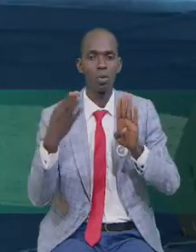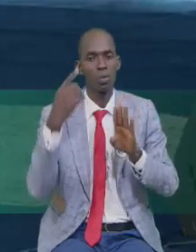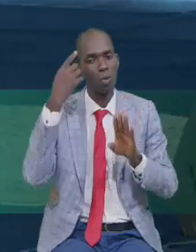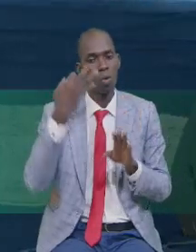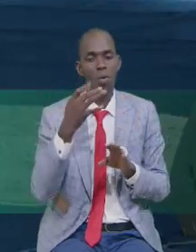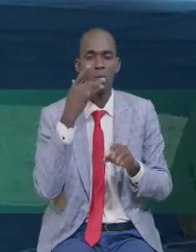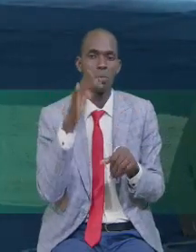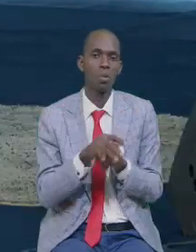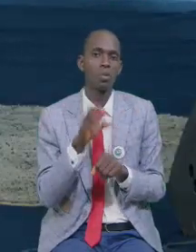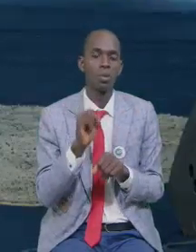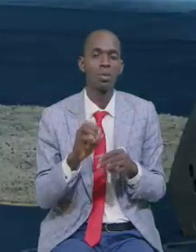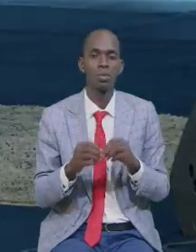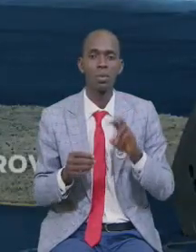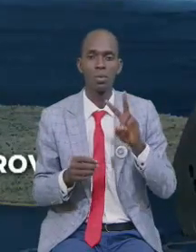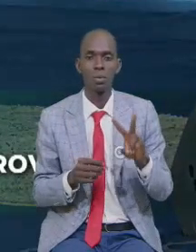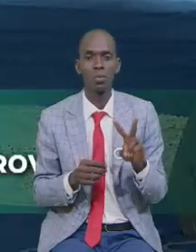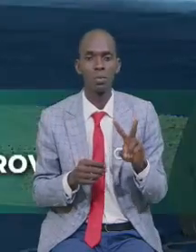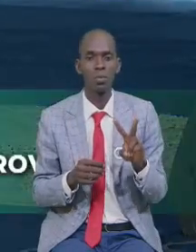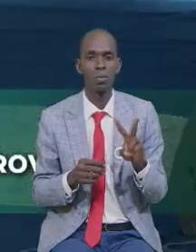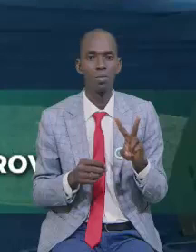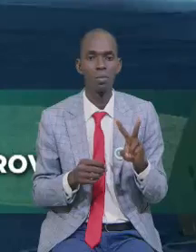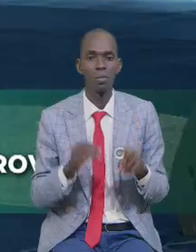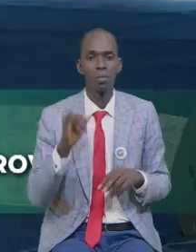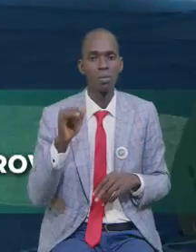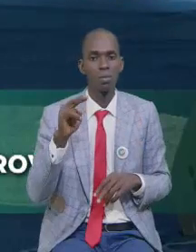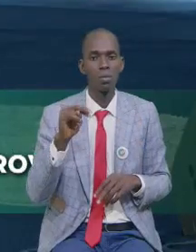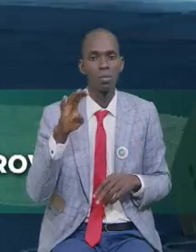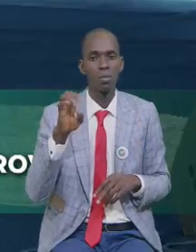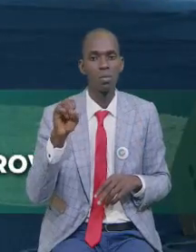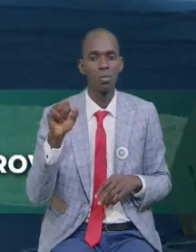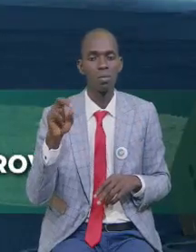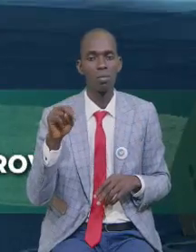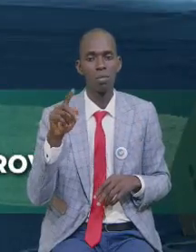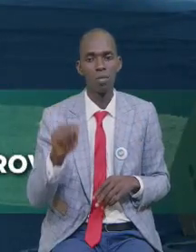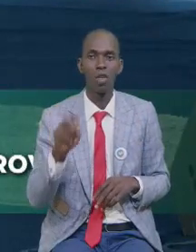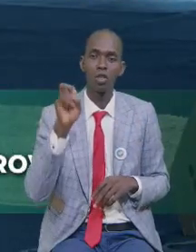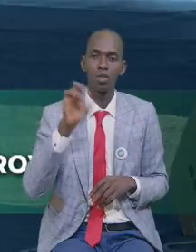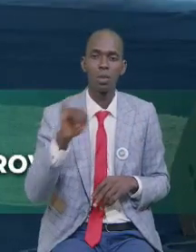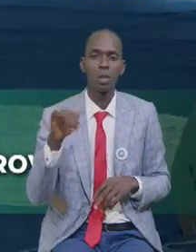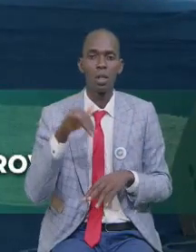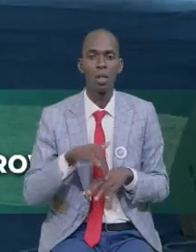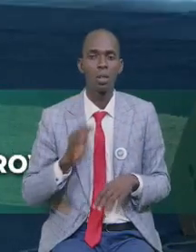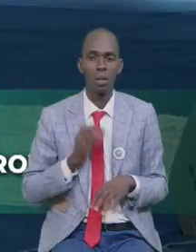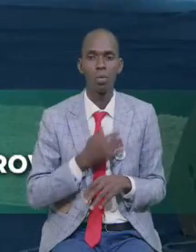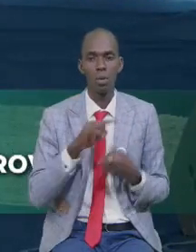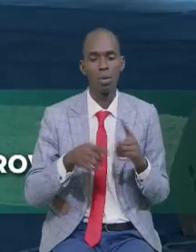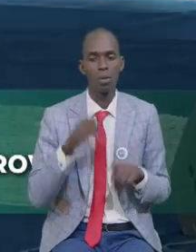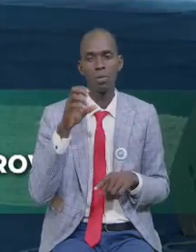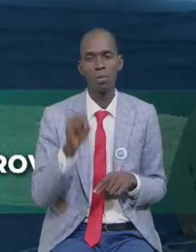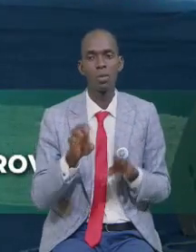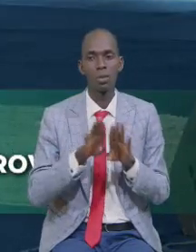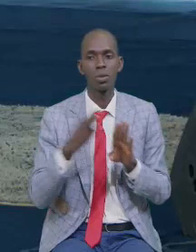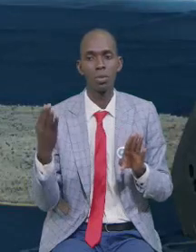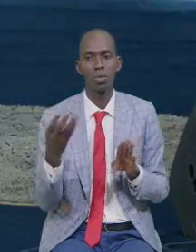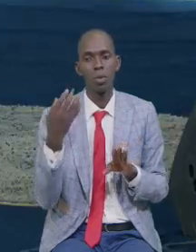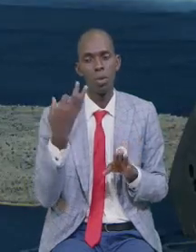incessant knocking at our friend's door of provision. Three,